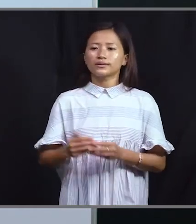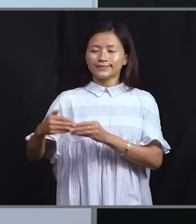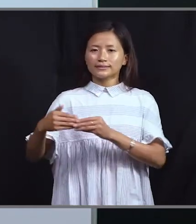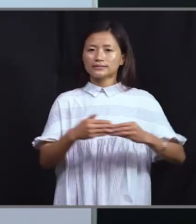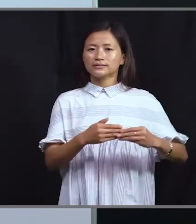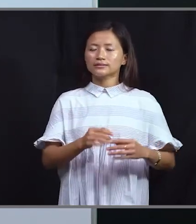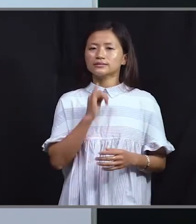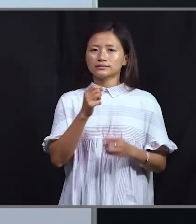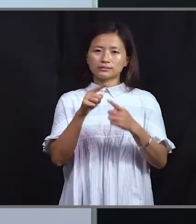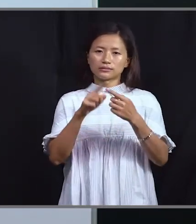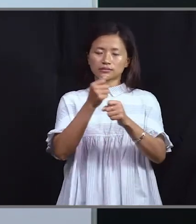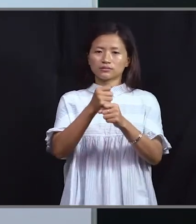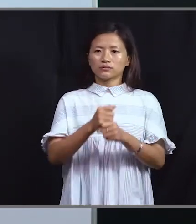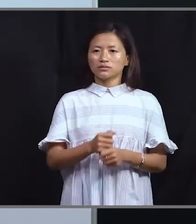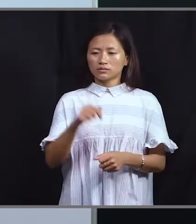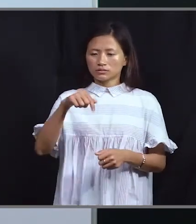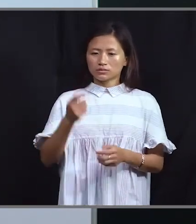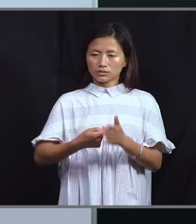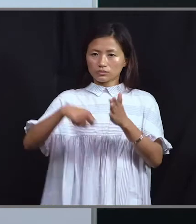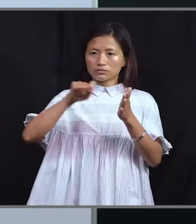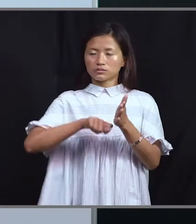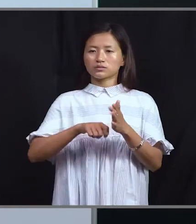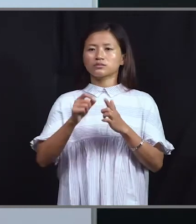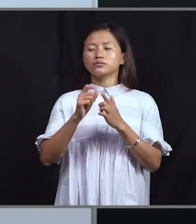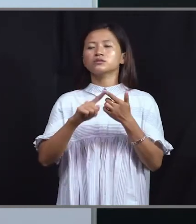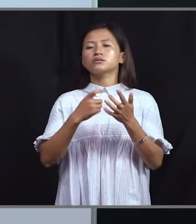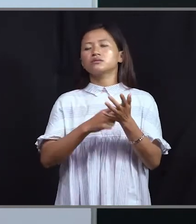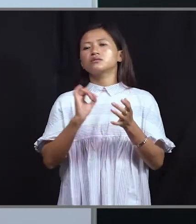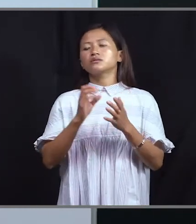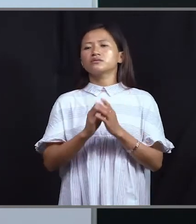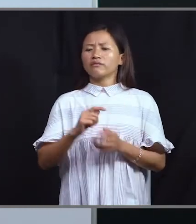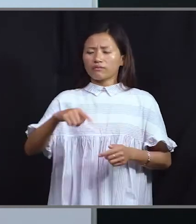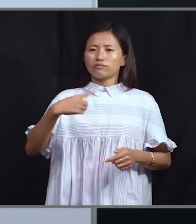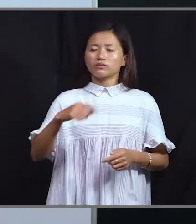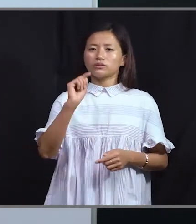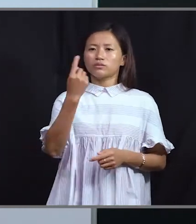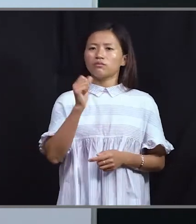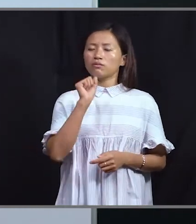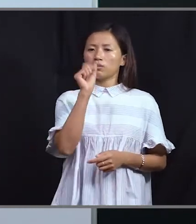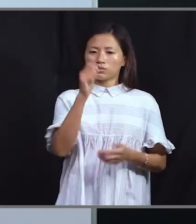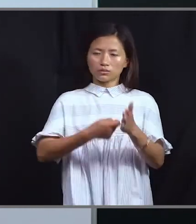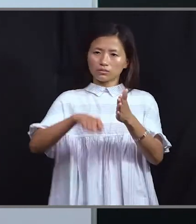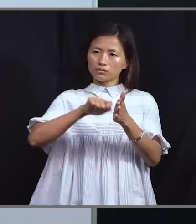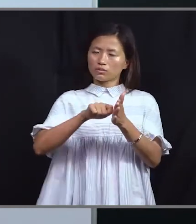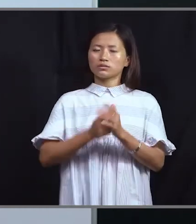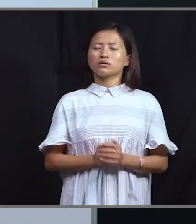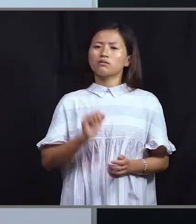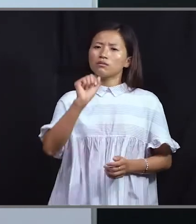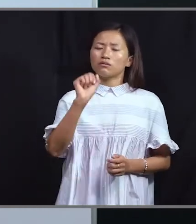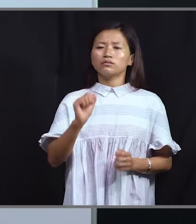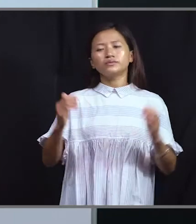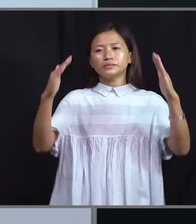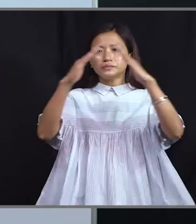for example, because of this lockdown period, isn't it? Every one of us are locked in our own homes, okay?